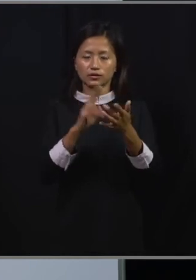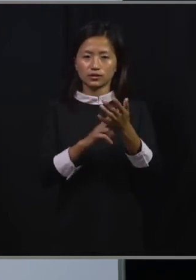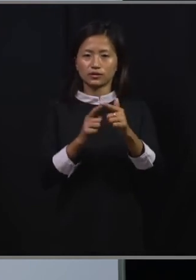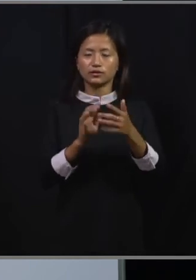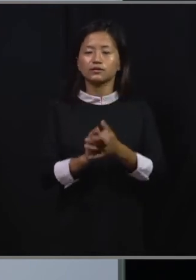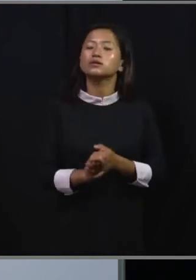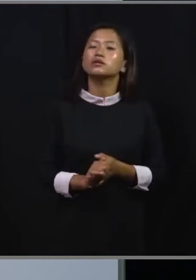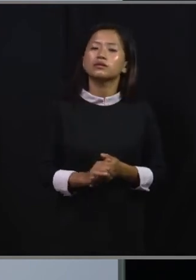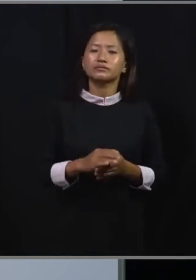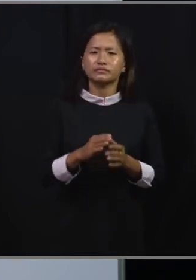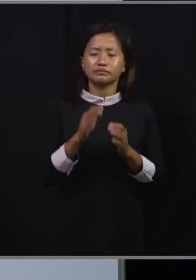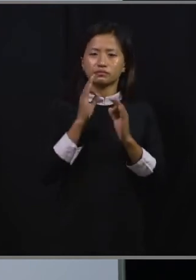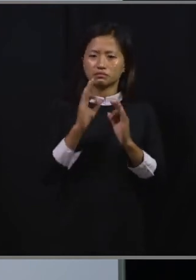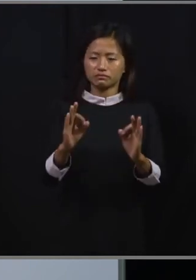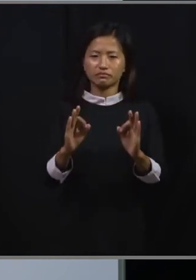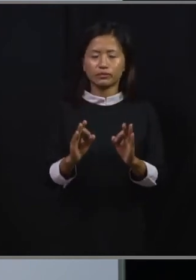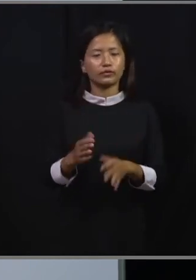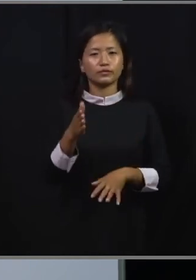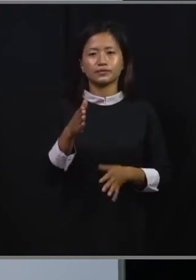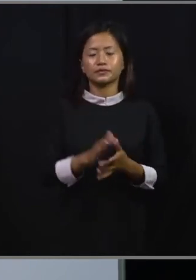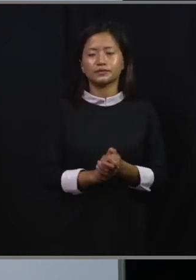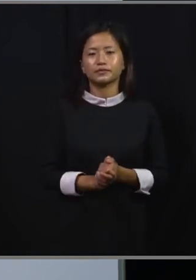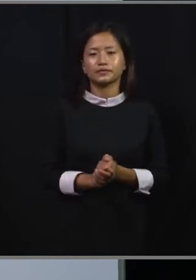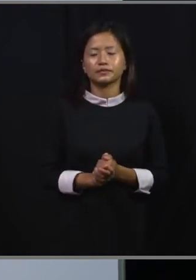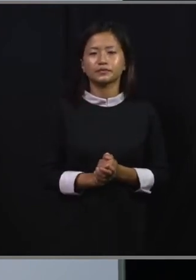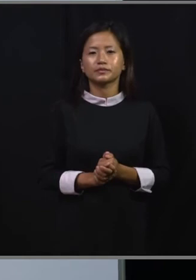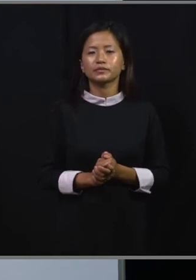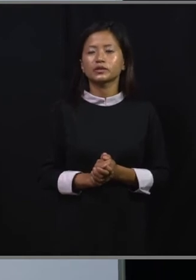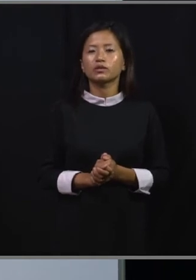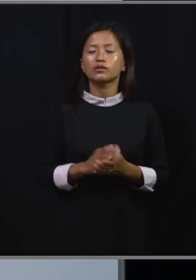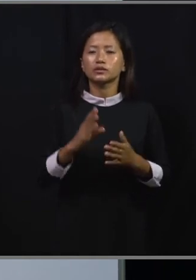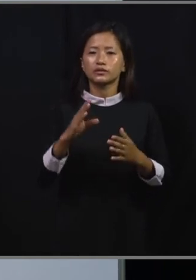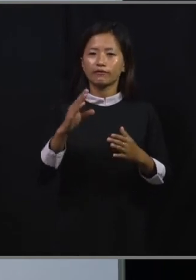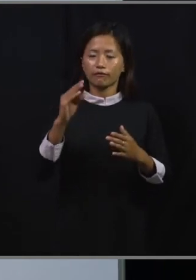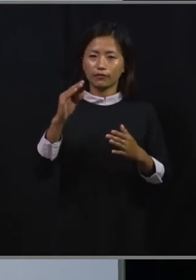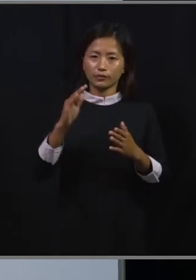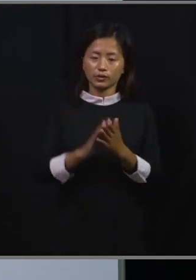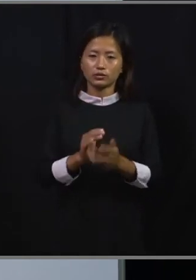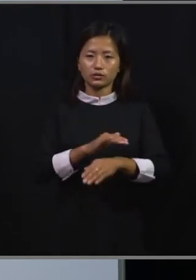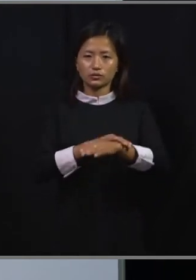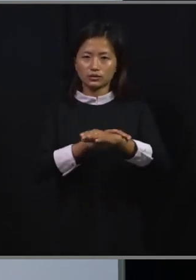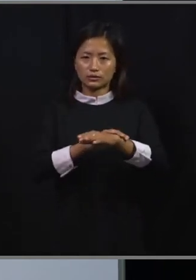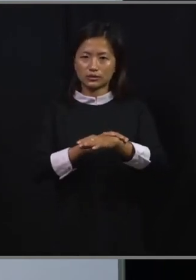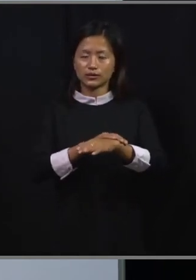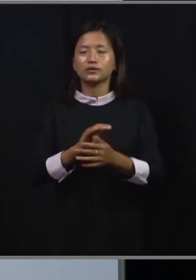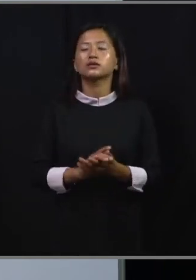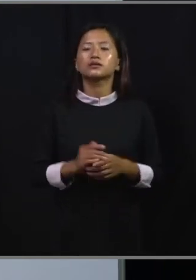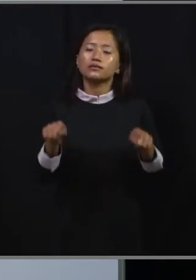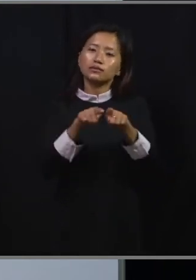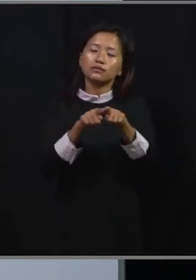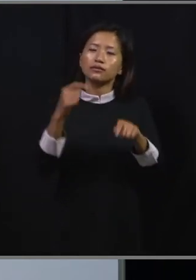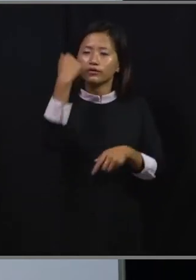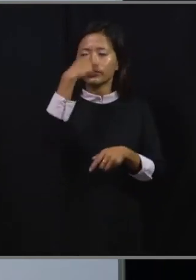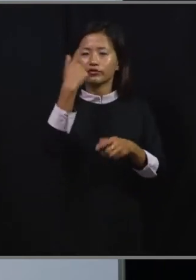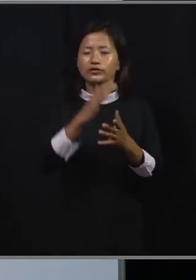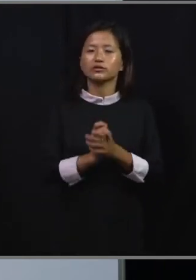is not perfect. But if I joined all the particles which are vibrating in the same phase, vibrating in what? Same phase. So suppose